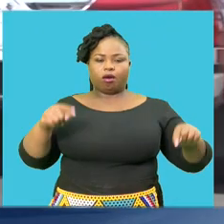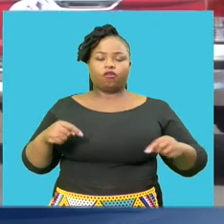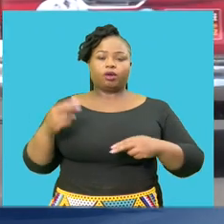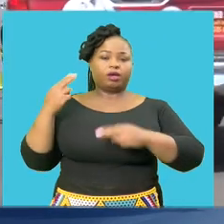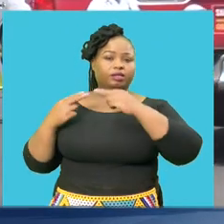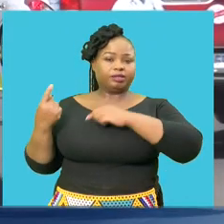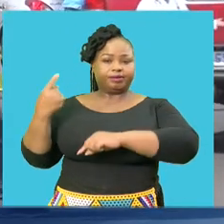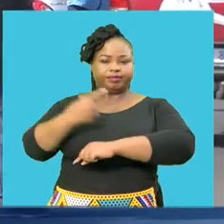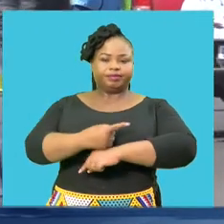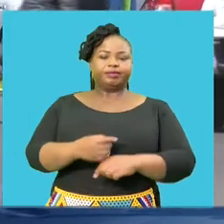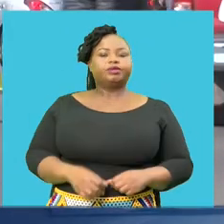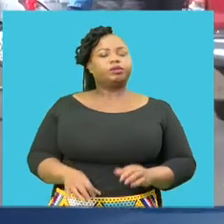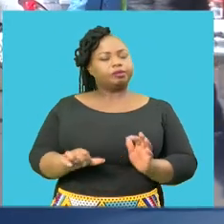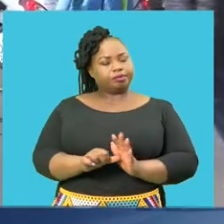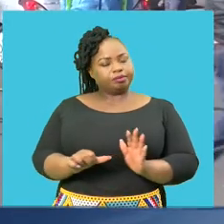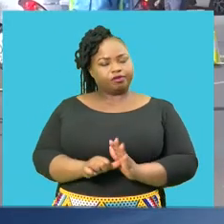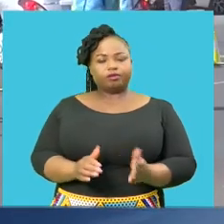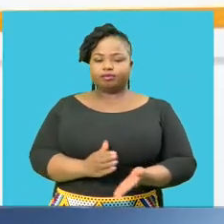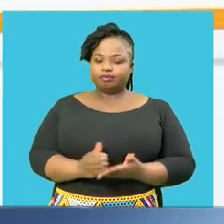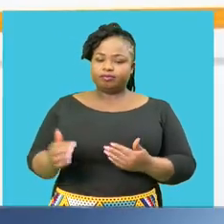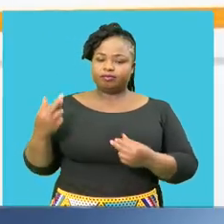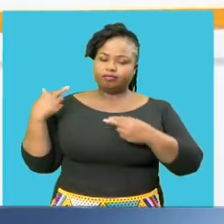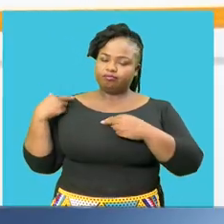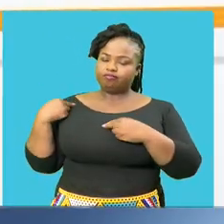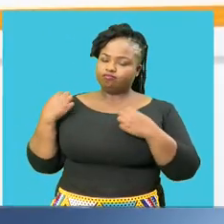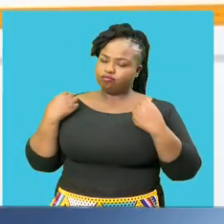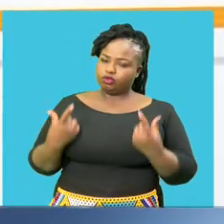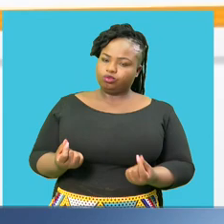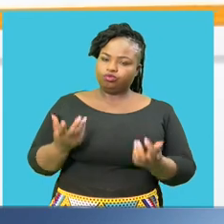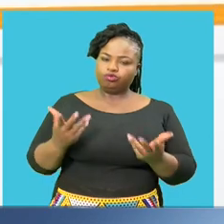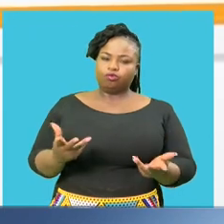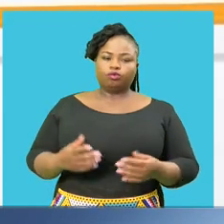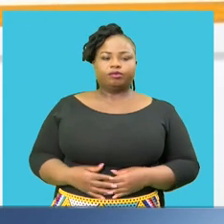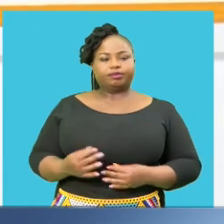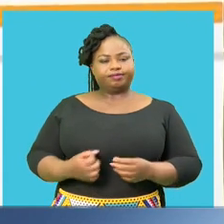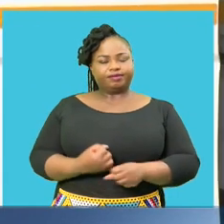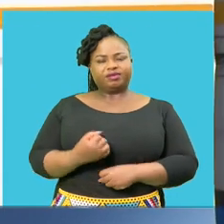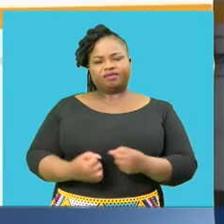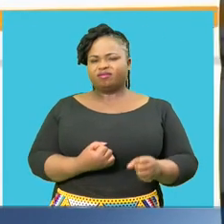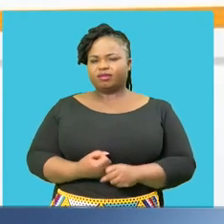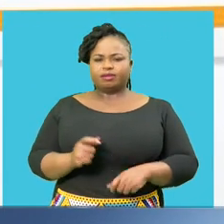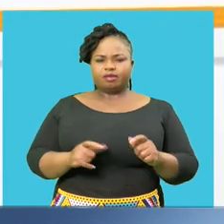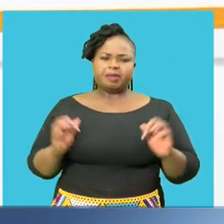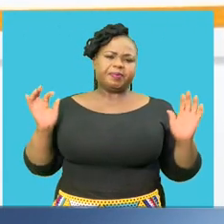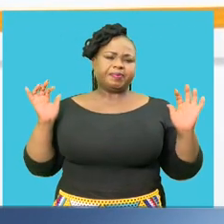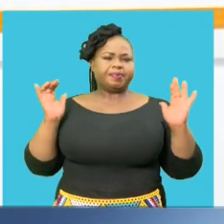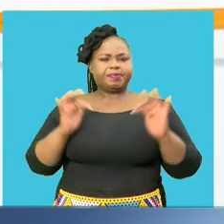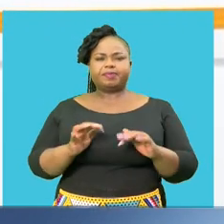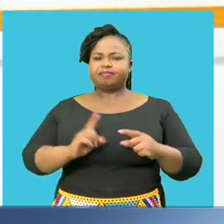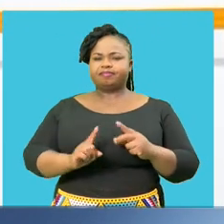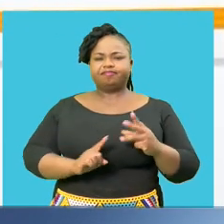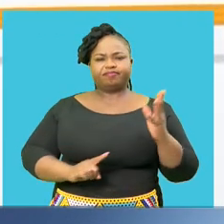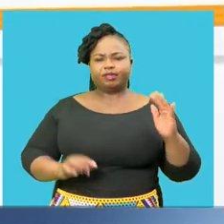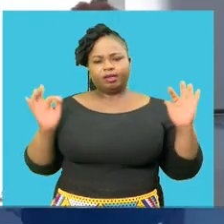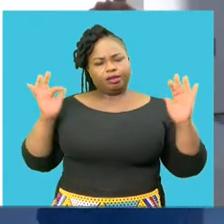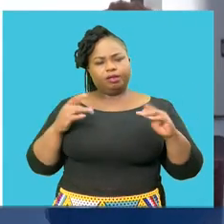day it is important to do so responsibly every year people come together from different parts to